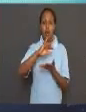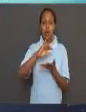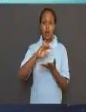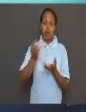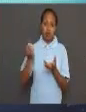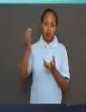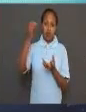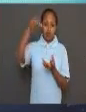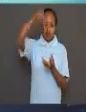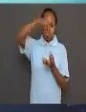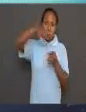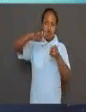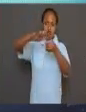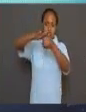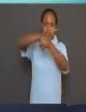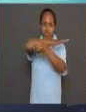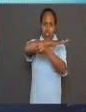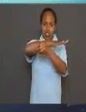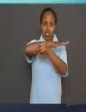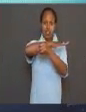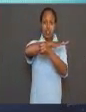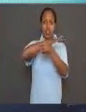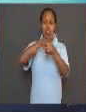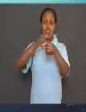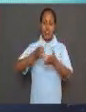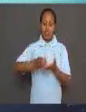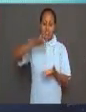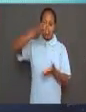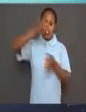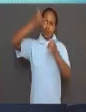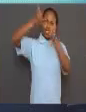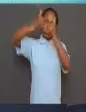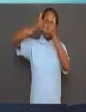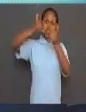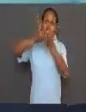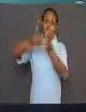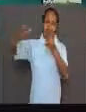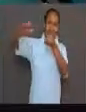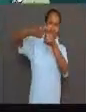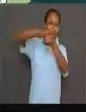already filled to the brim of the glass?